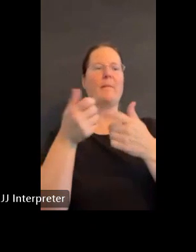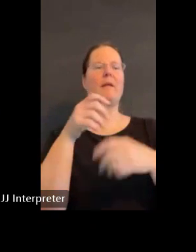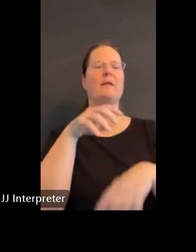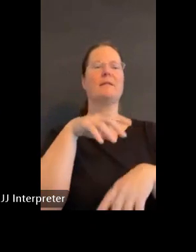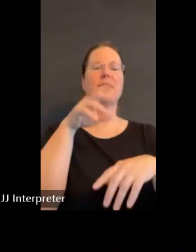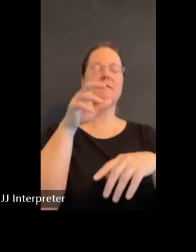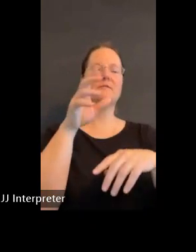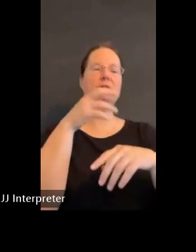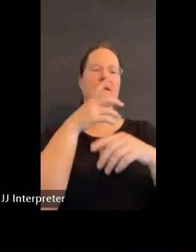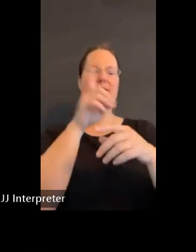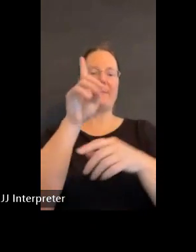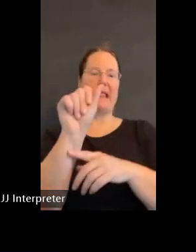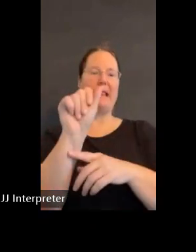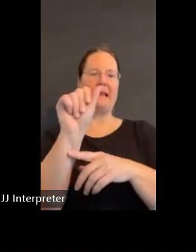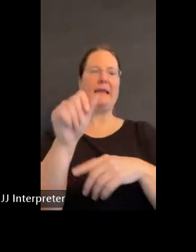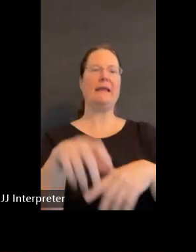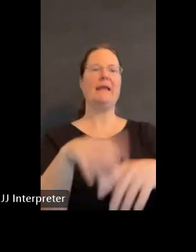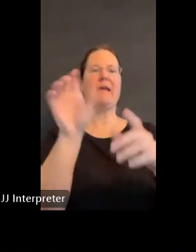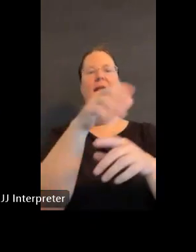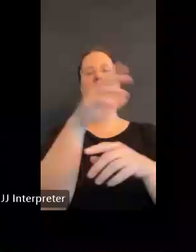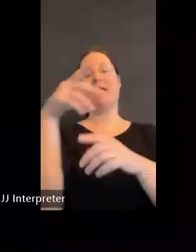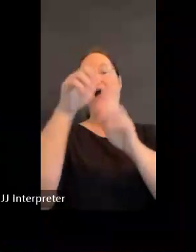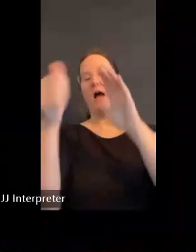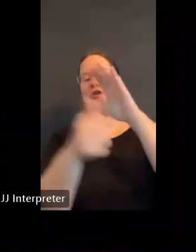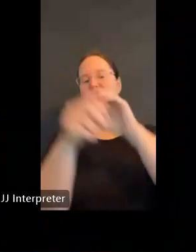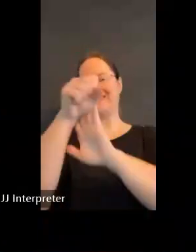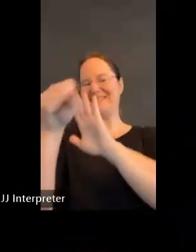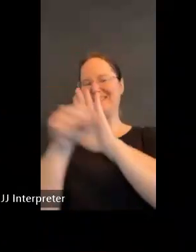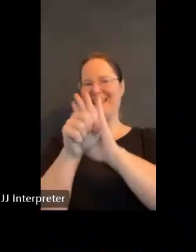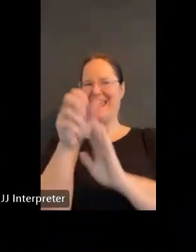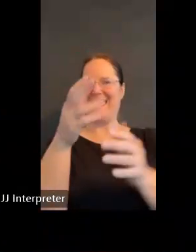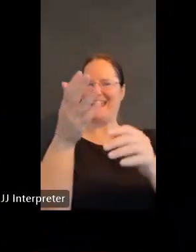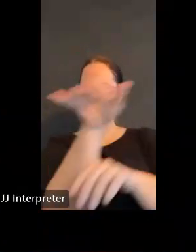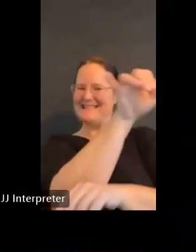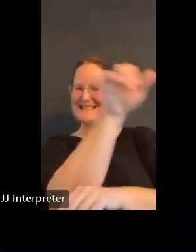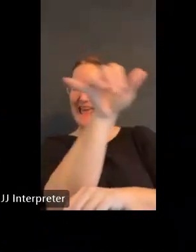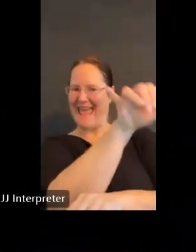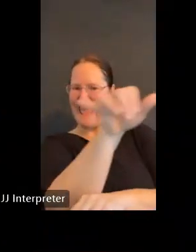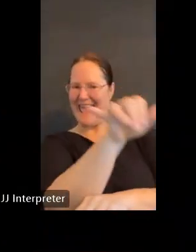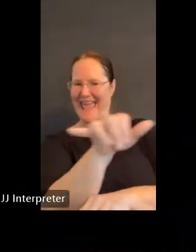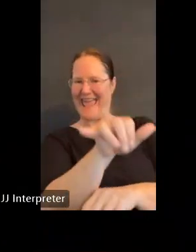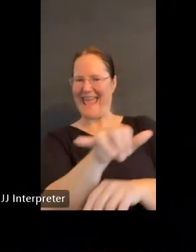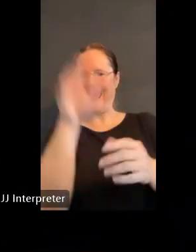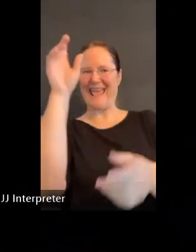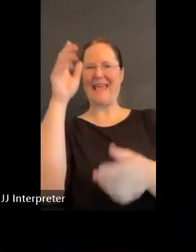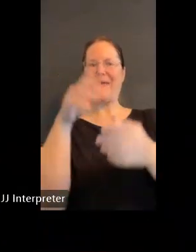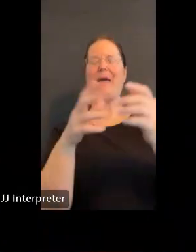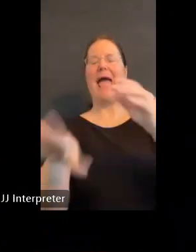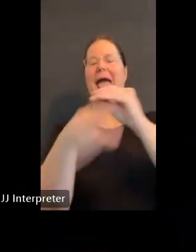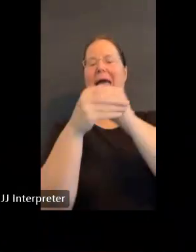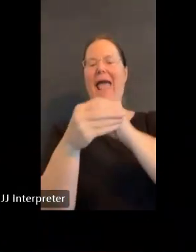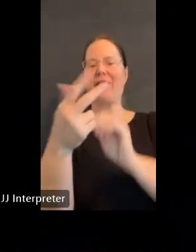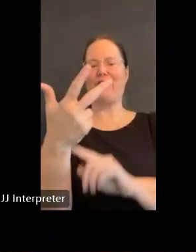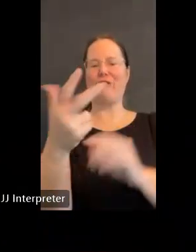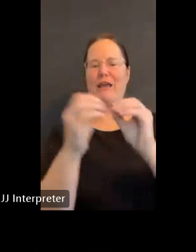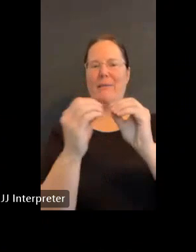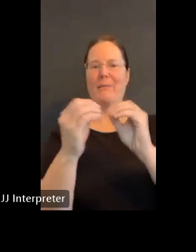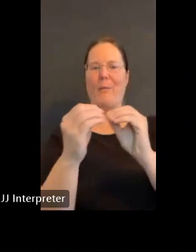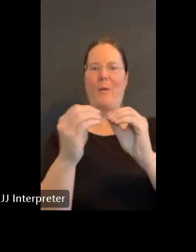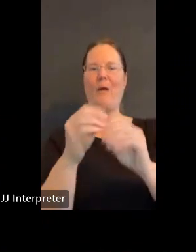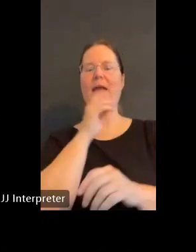creed, sex, and disability. But we also add on 3 additional protected classes. So those age 40 and above,